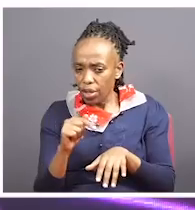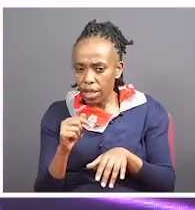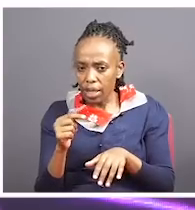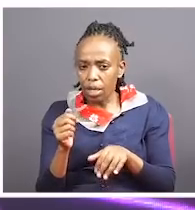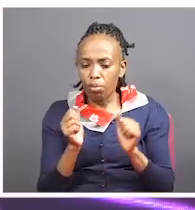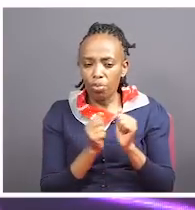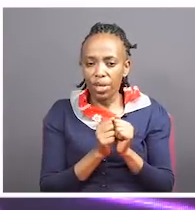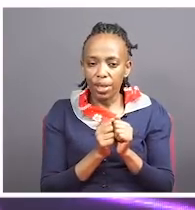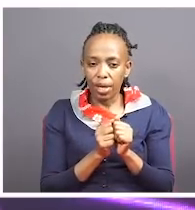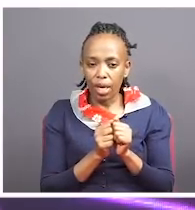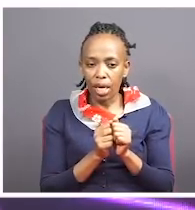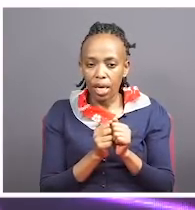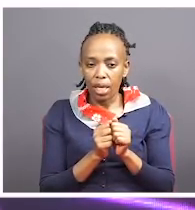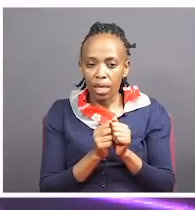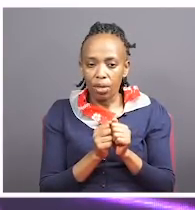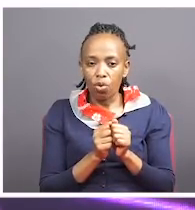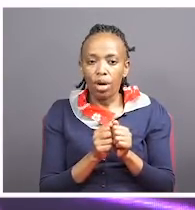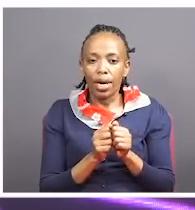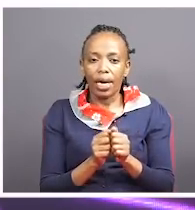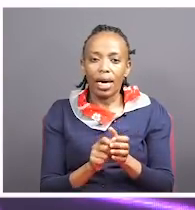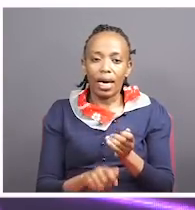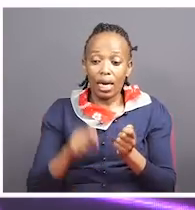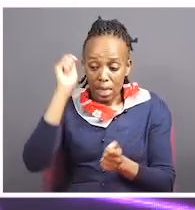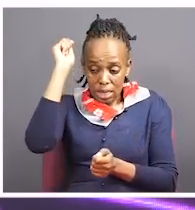around with a wooden mallet,